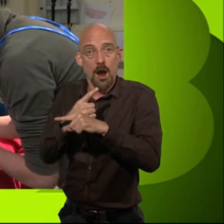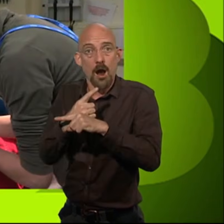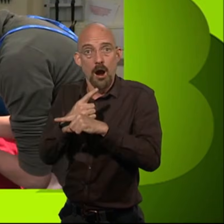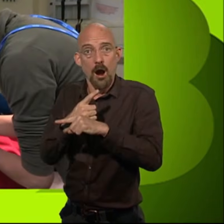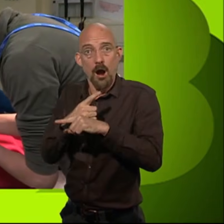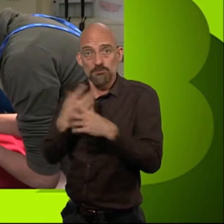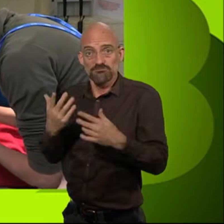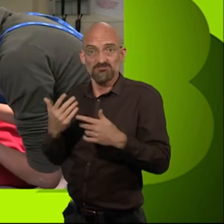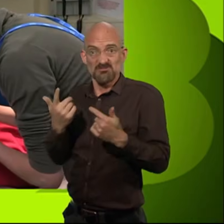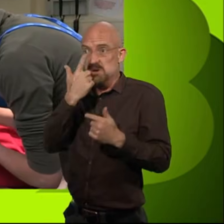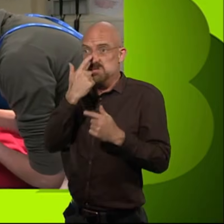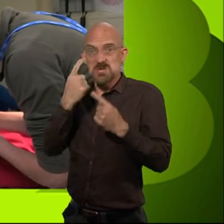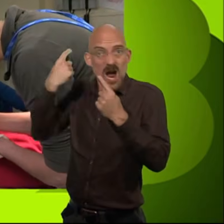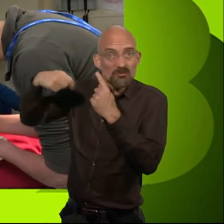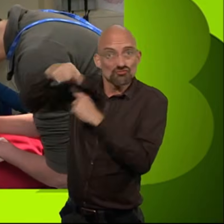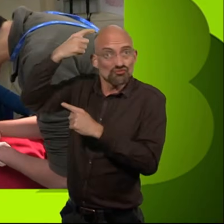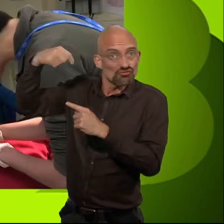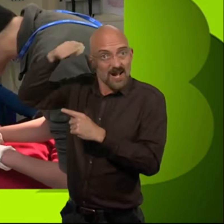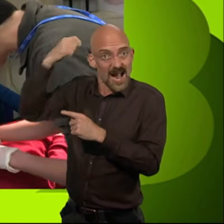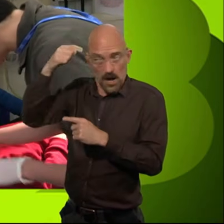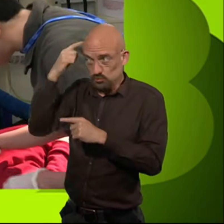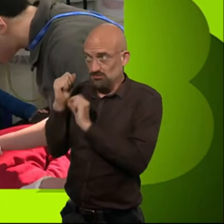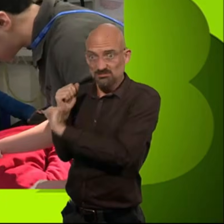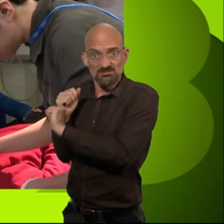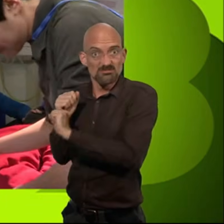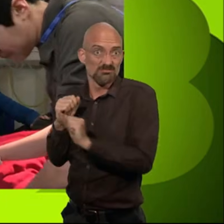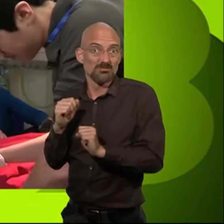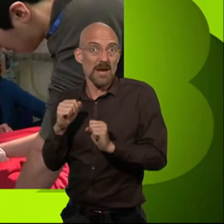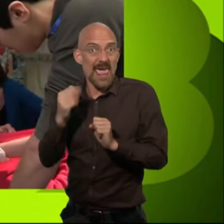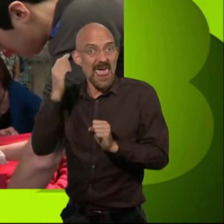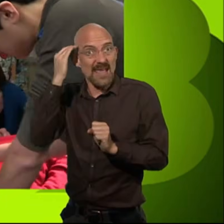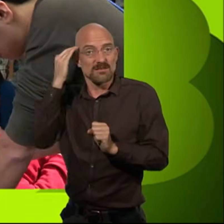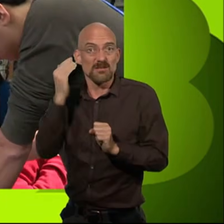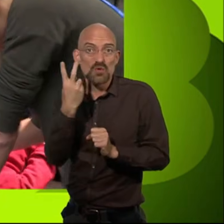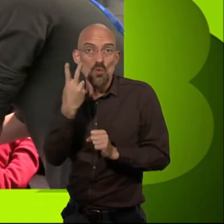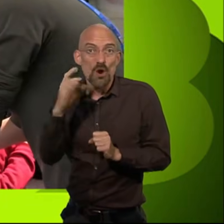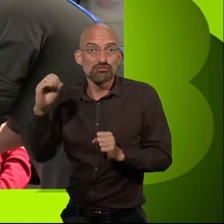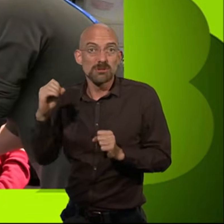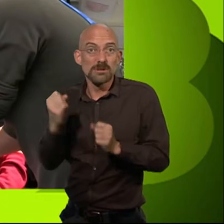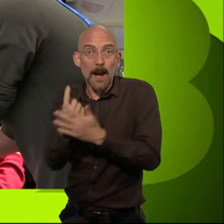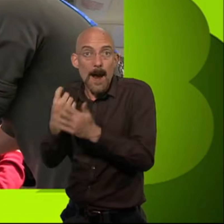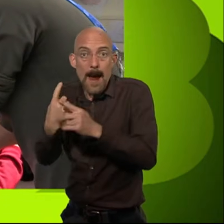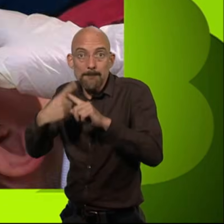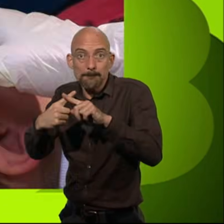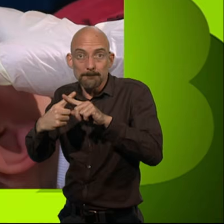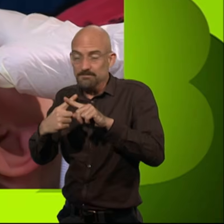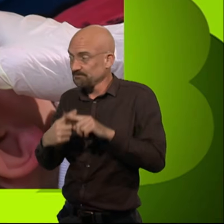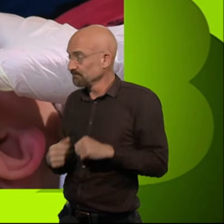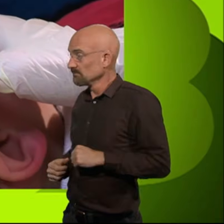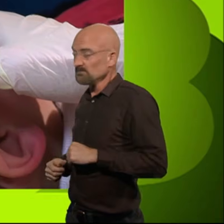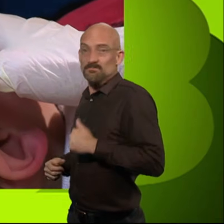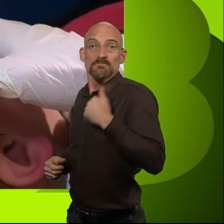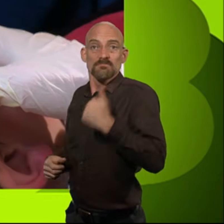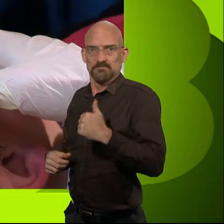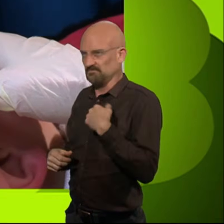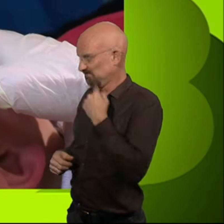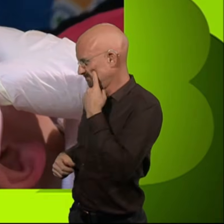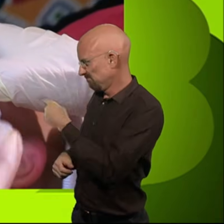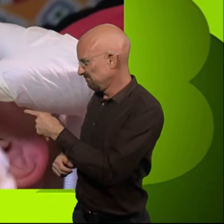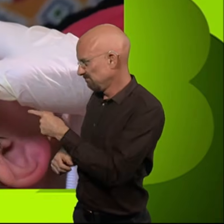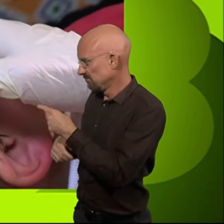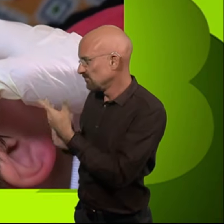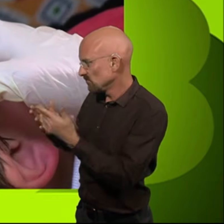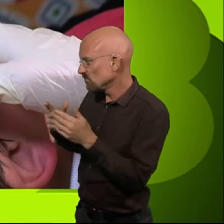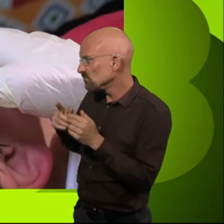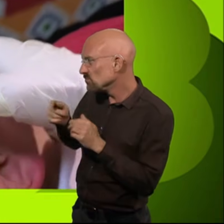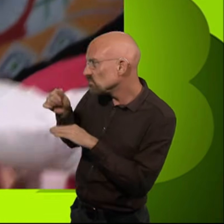We're just going to put this over your eye, sweetheart. Is that okay? Anyway, to finish things up, Nurse Laura applies some special glue. This seals the whole wound